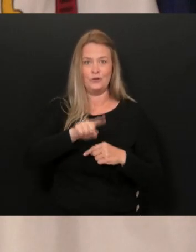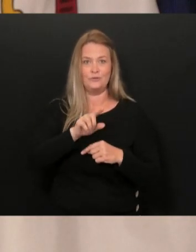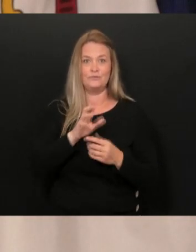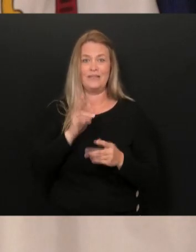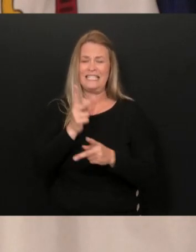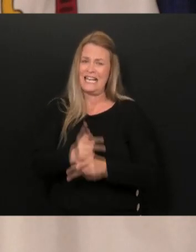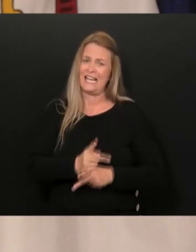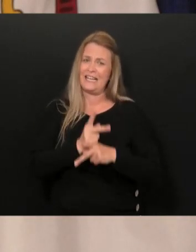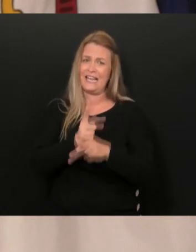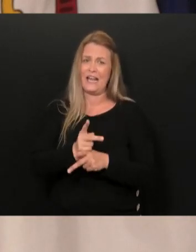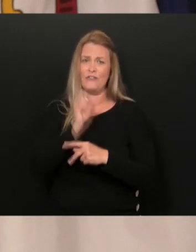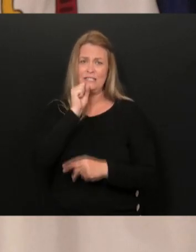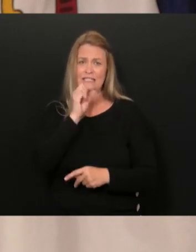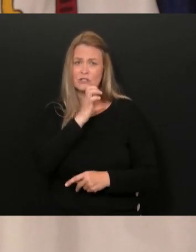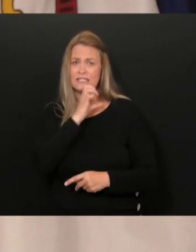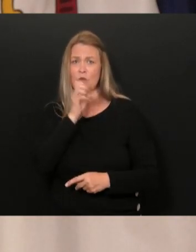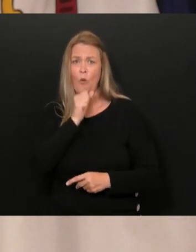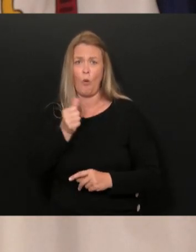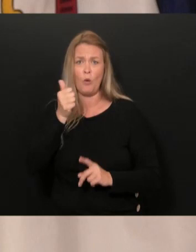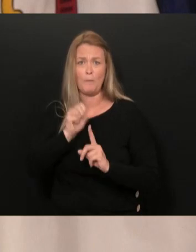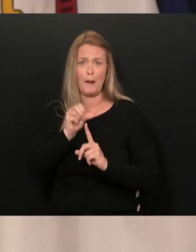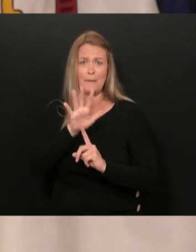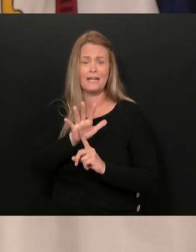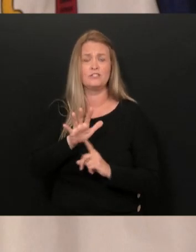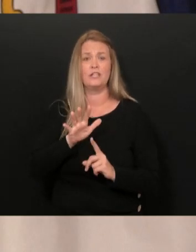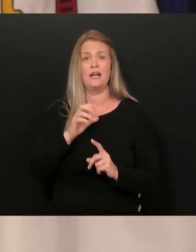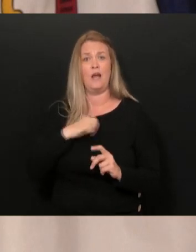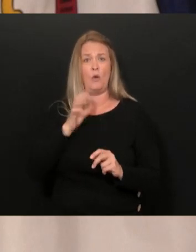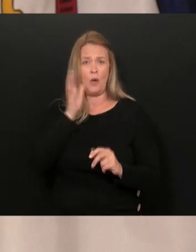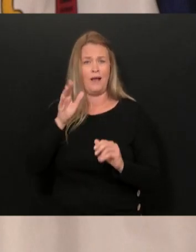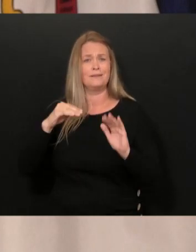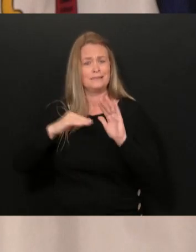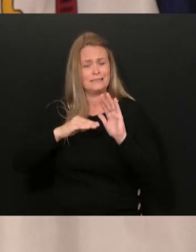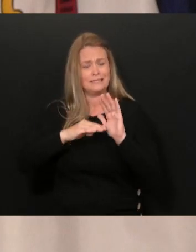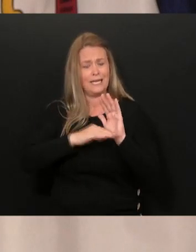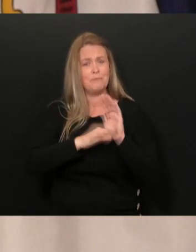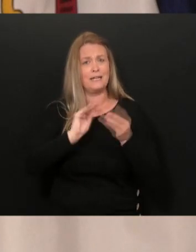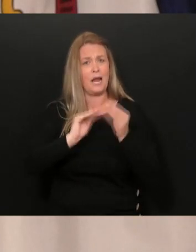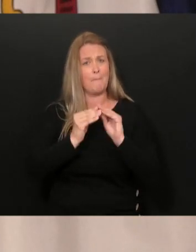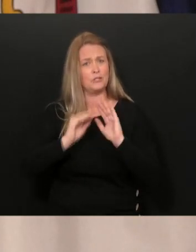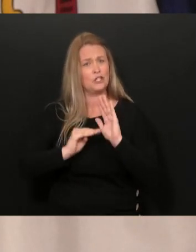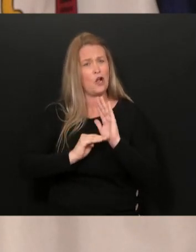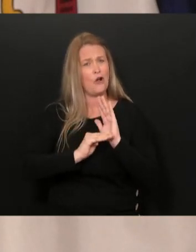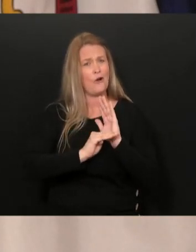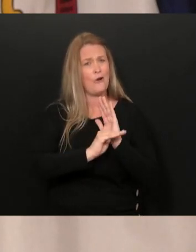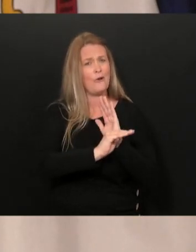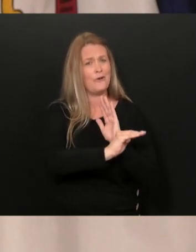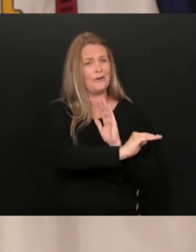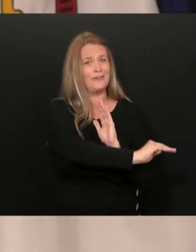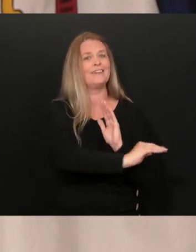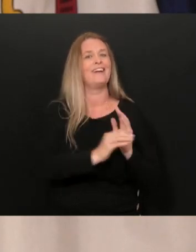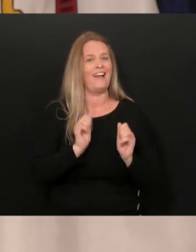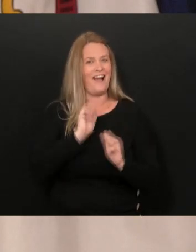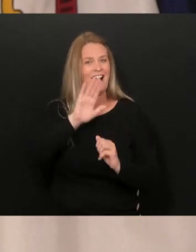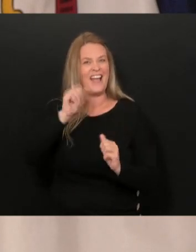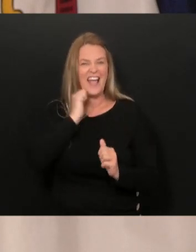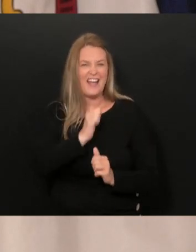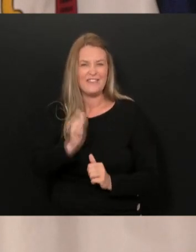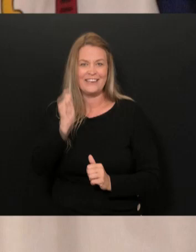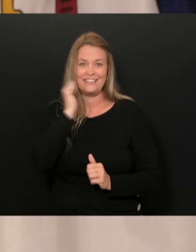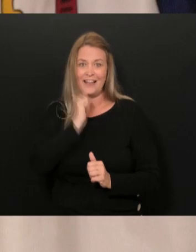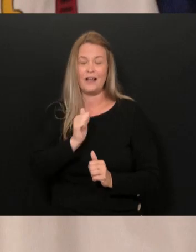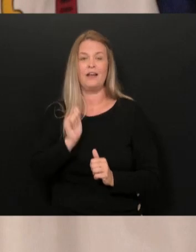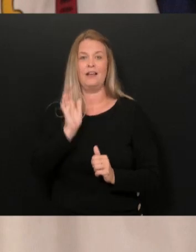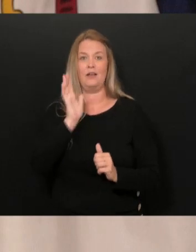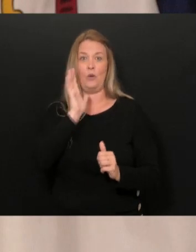elderly. And absolutely we'll continue to trend well. And as we continue to trend well, every day